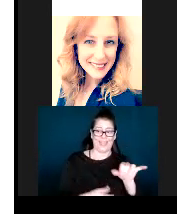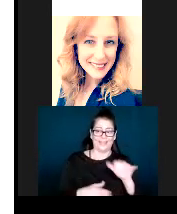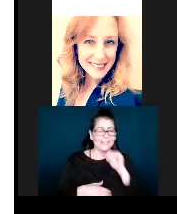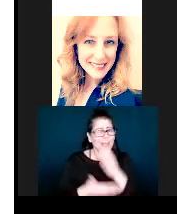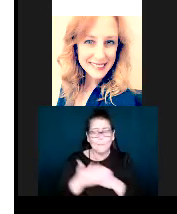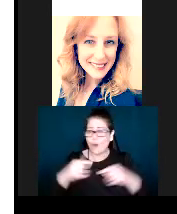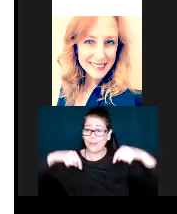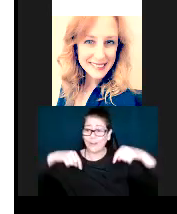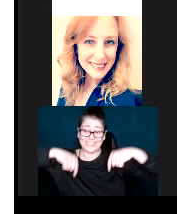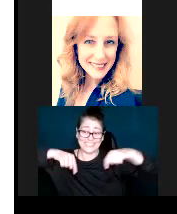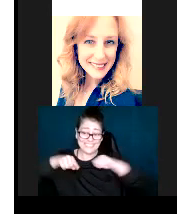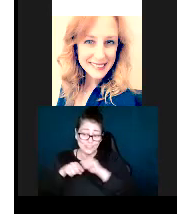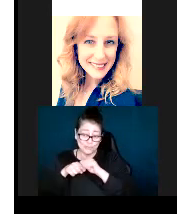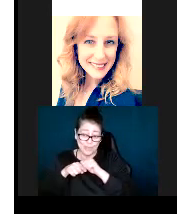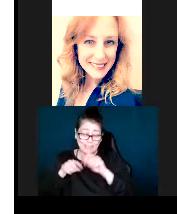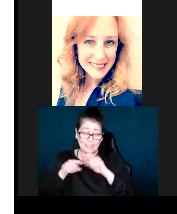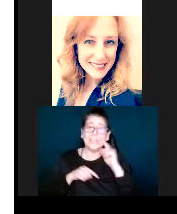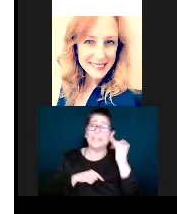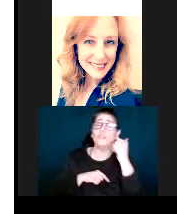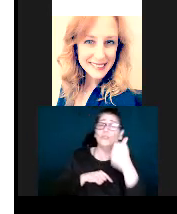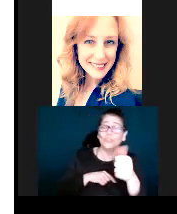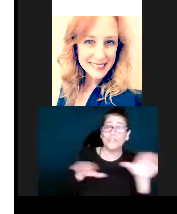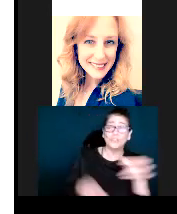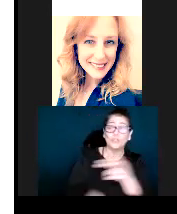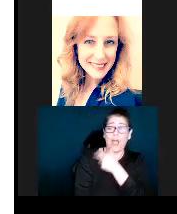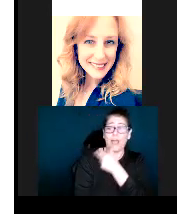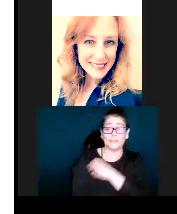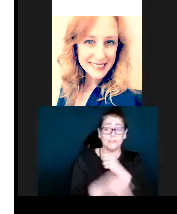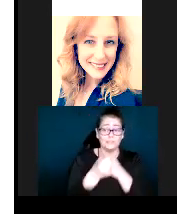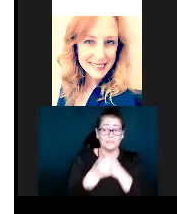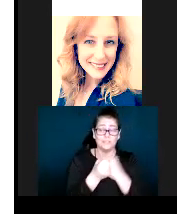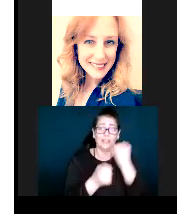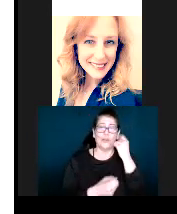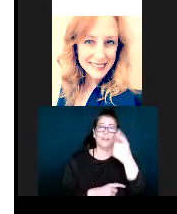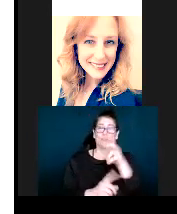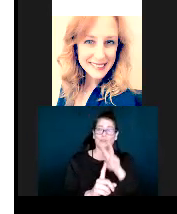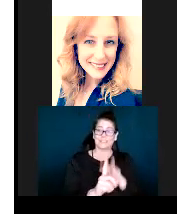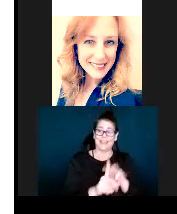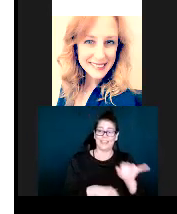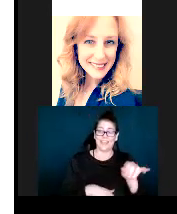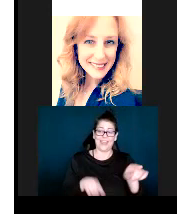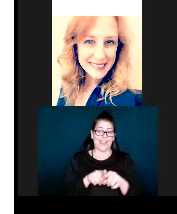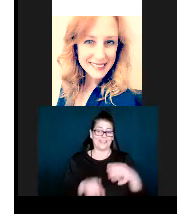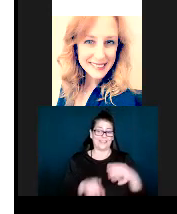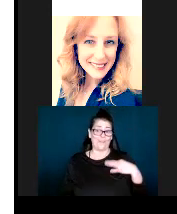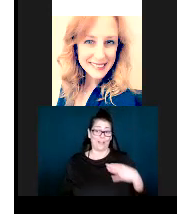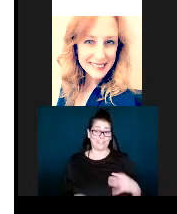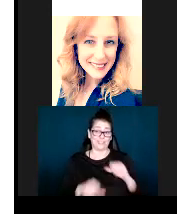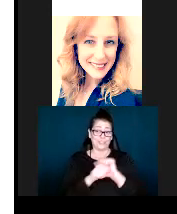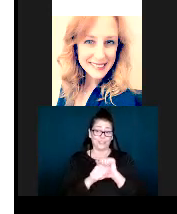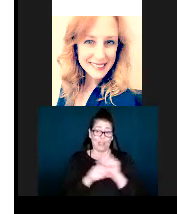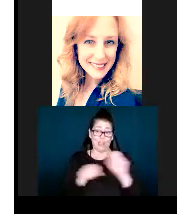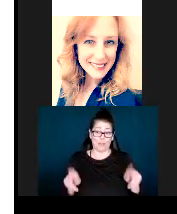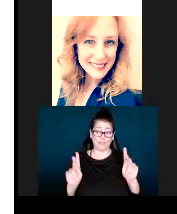this session, but if you are doing hospital advocacy, or if you are assigned that as one of your volunteer or job opportunities in the